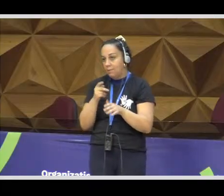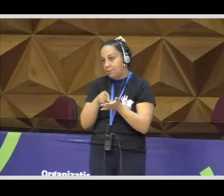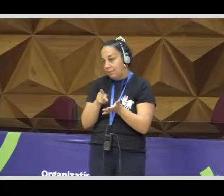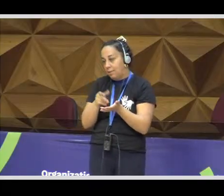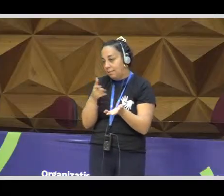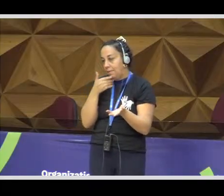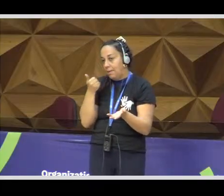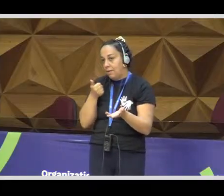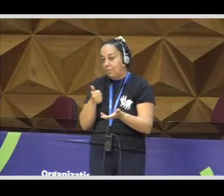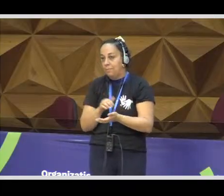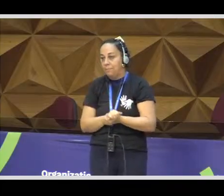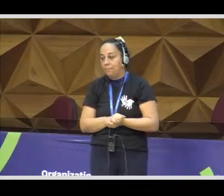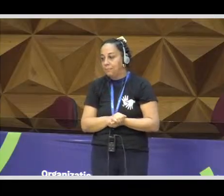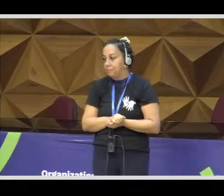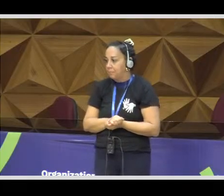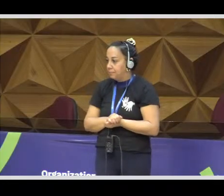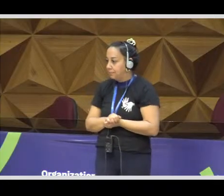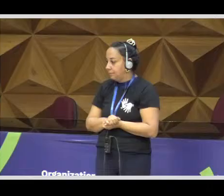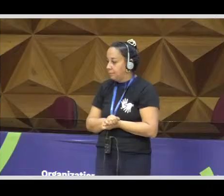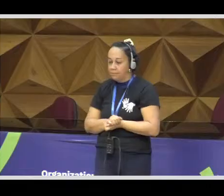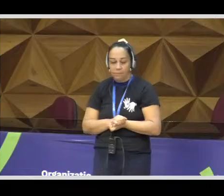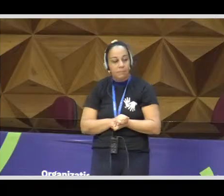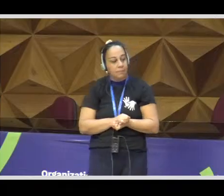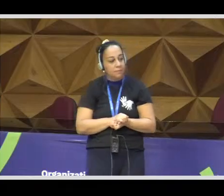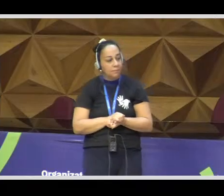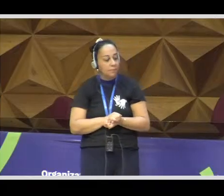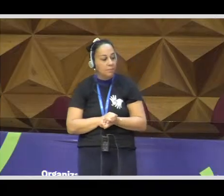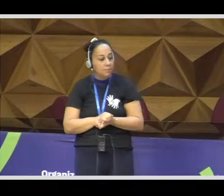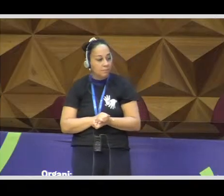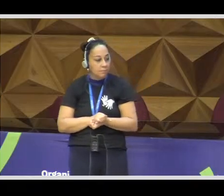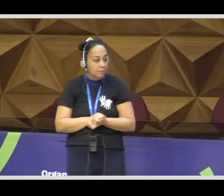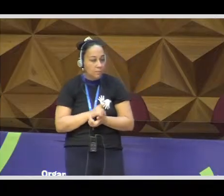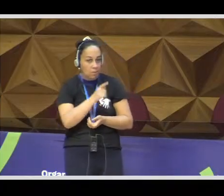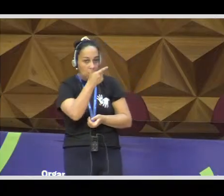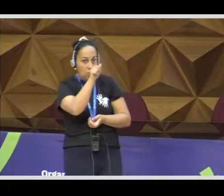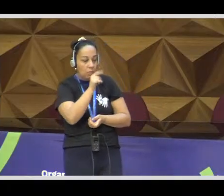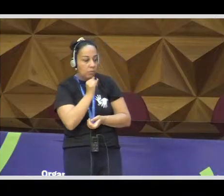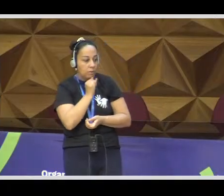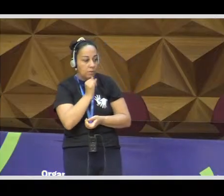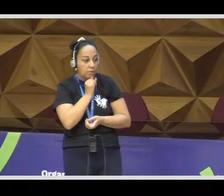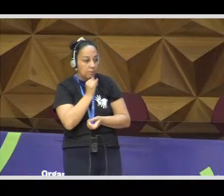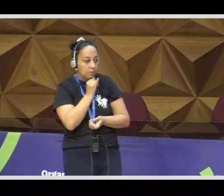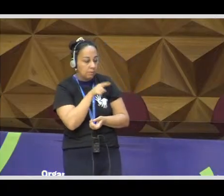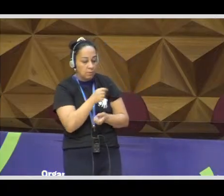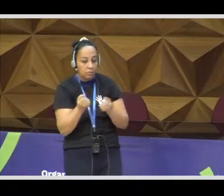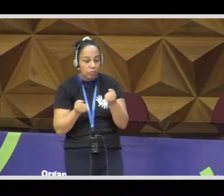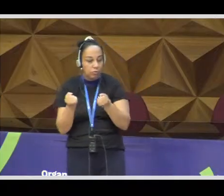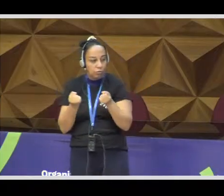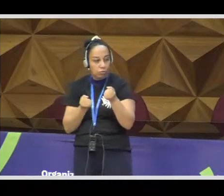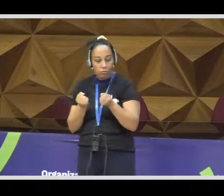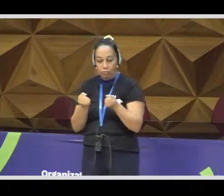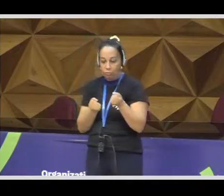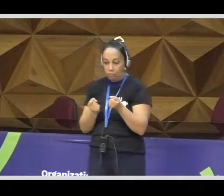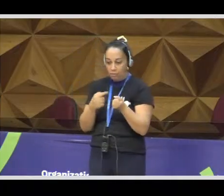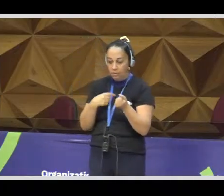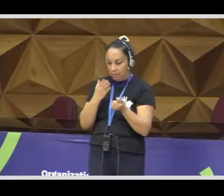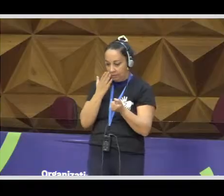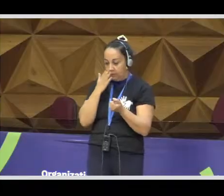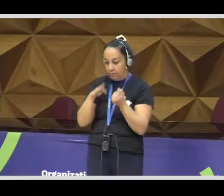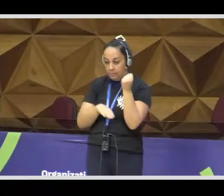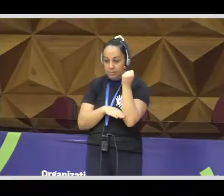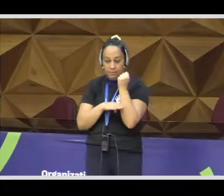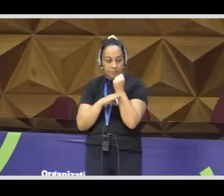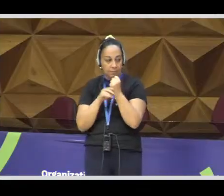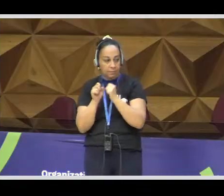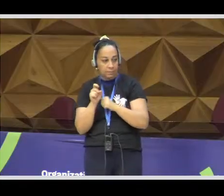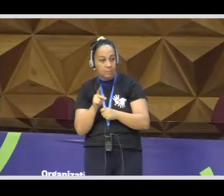So here's an example again, driving around the front of the department. So this time we've got the documents in front of us and we can